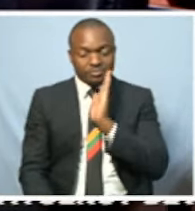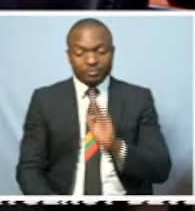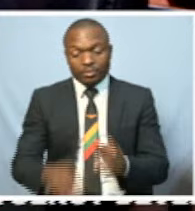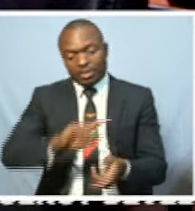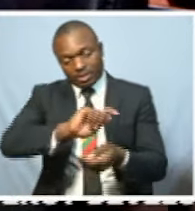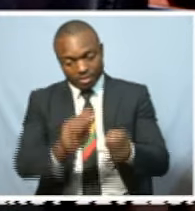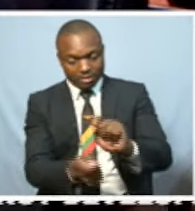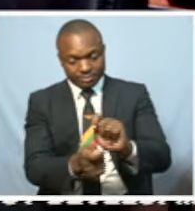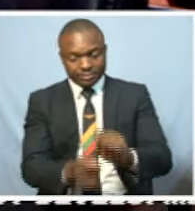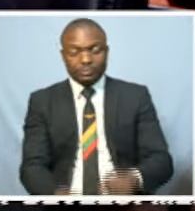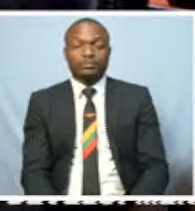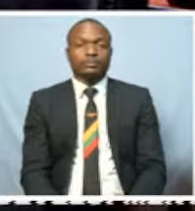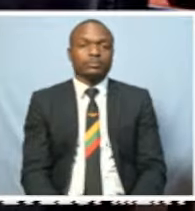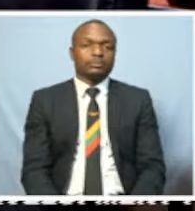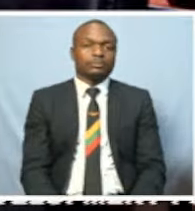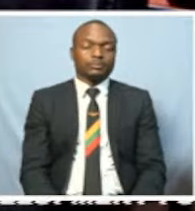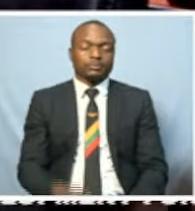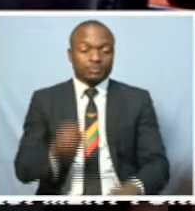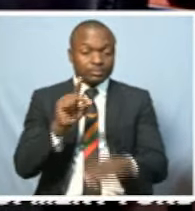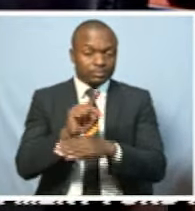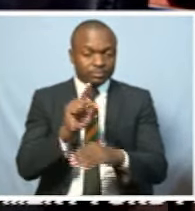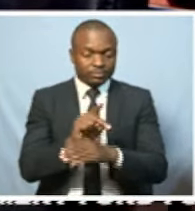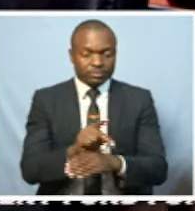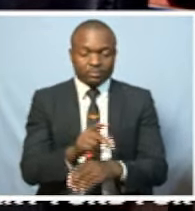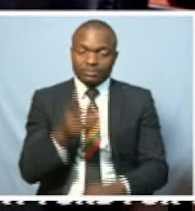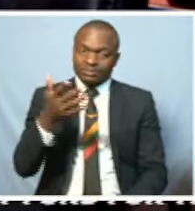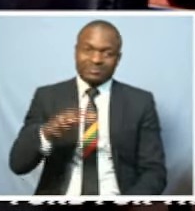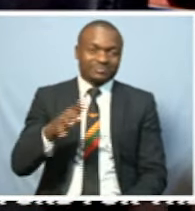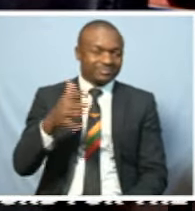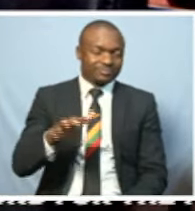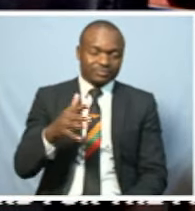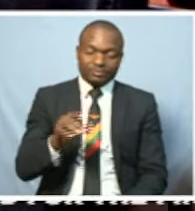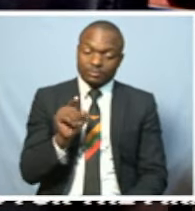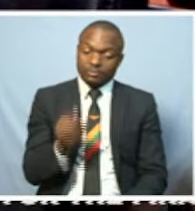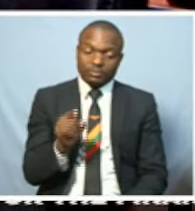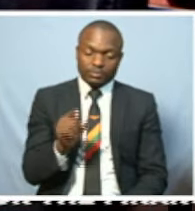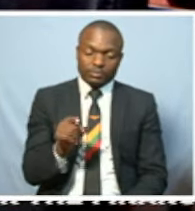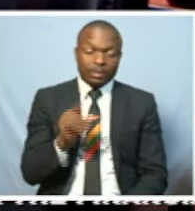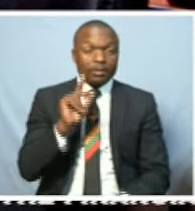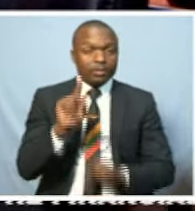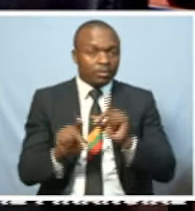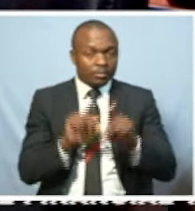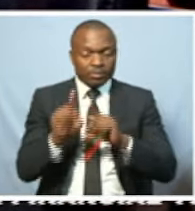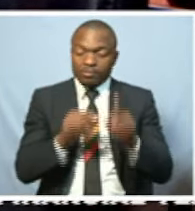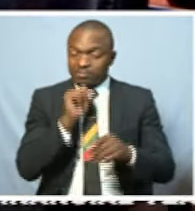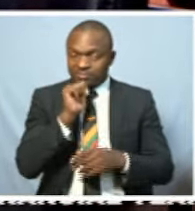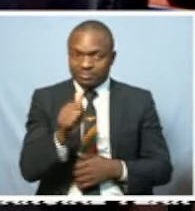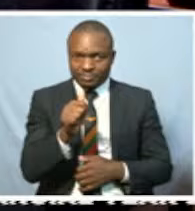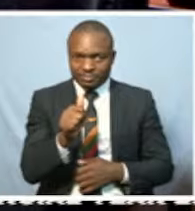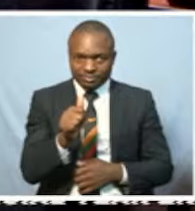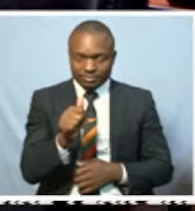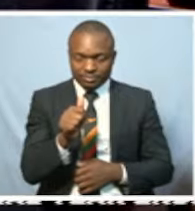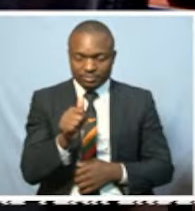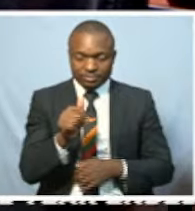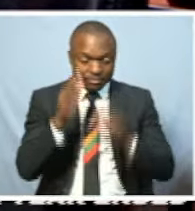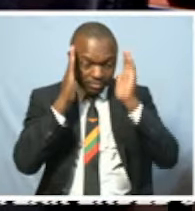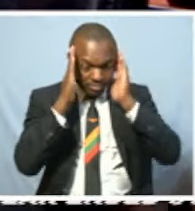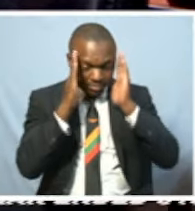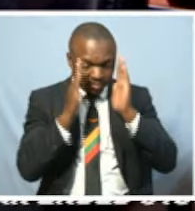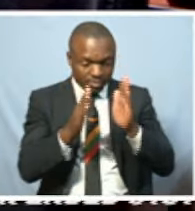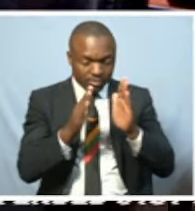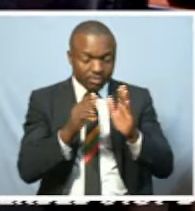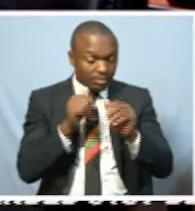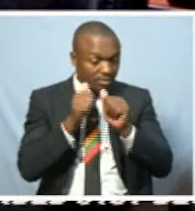change the projects just like that, I think then the people were not attended to according to